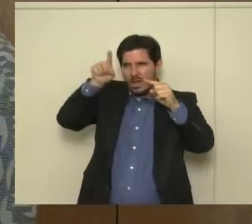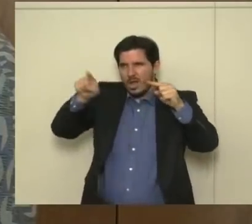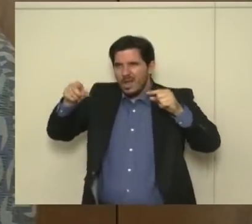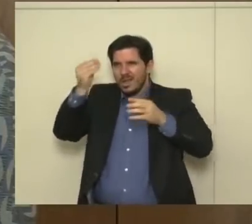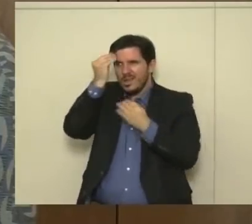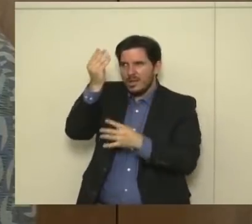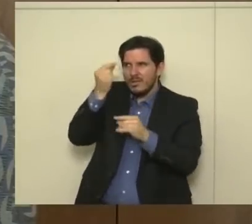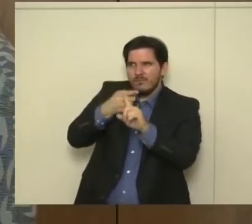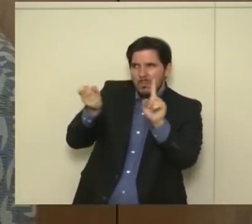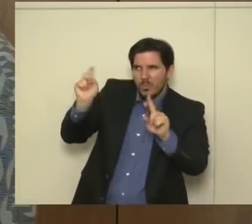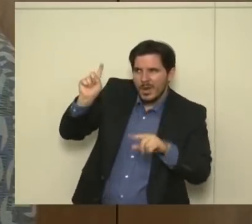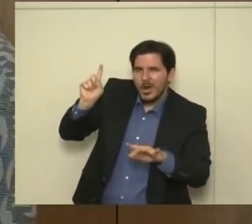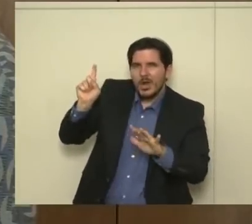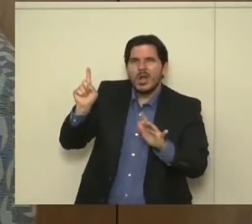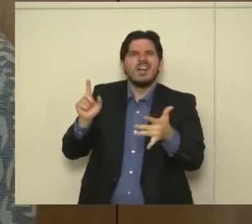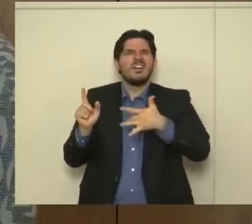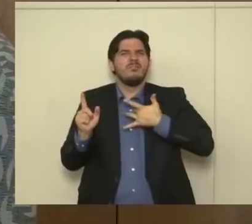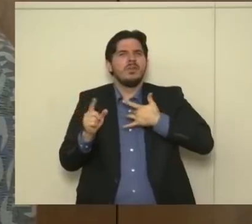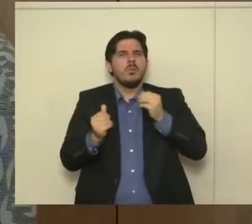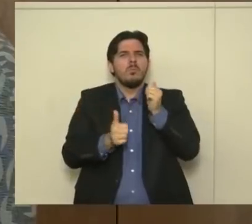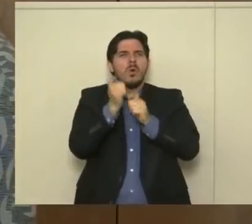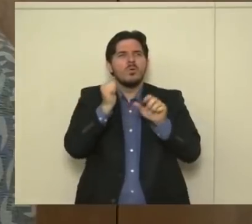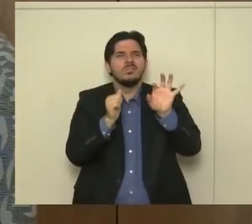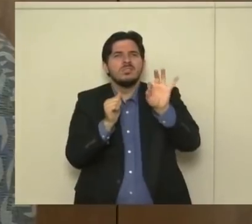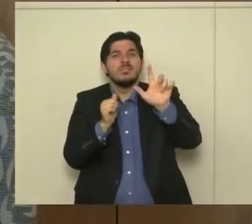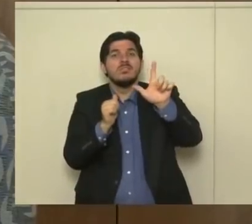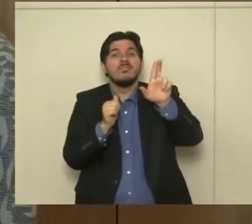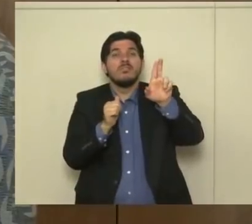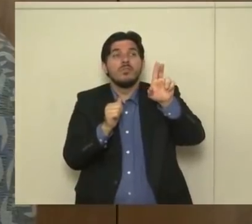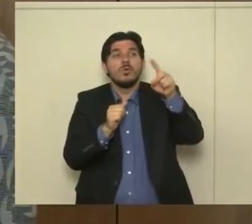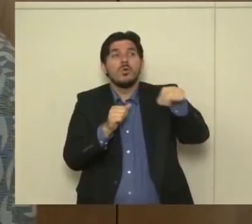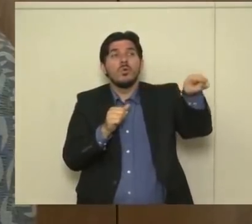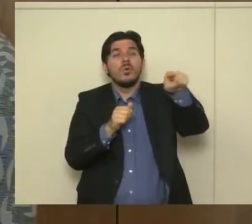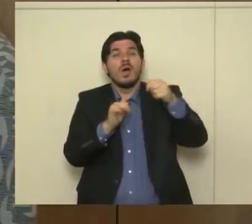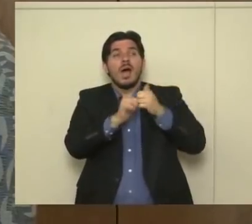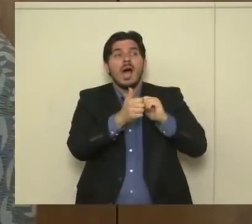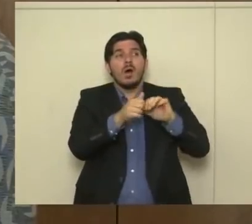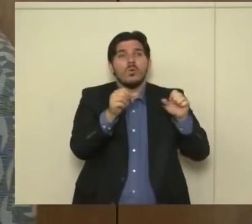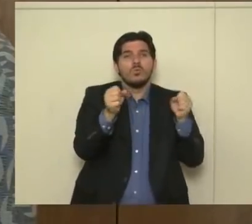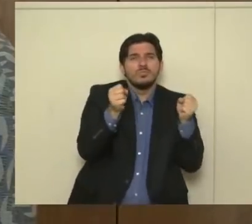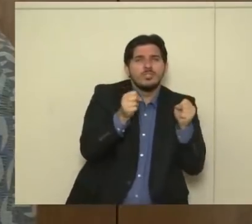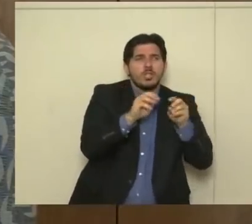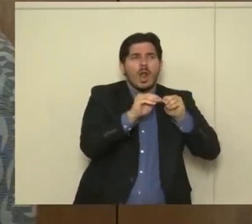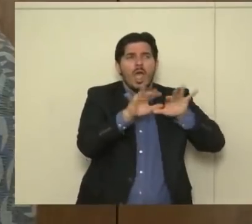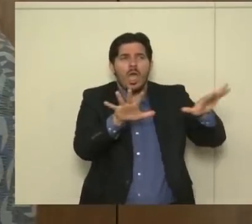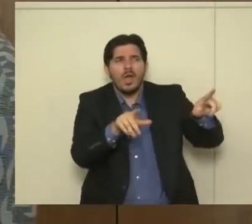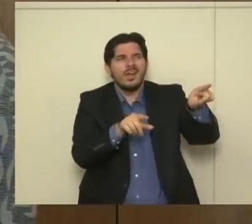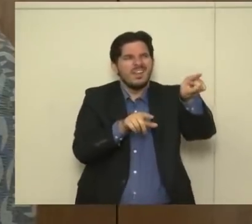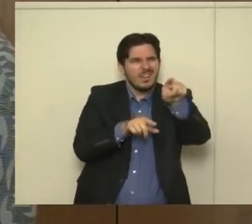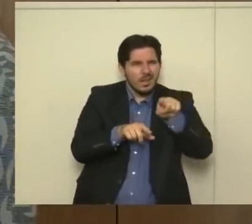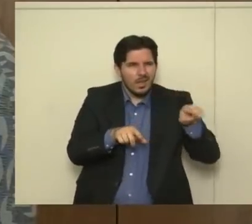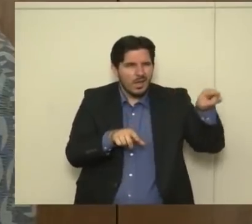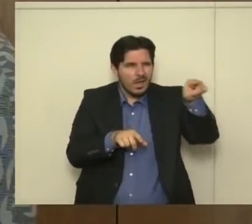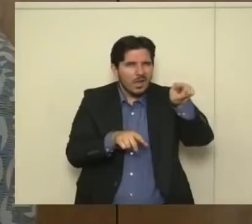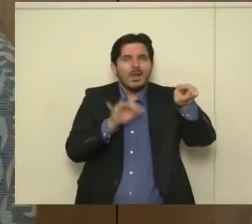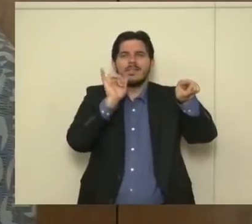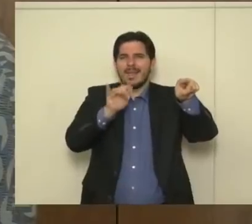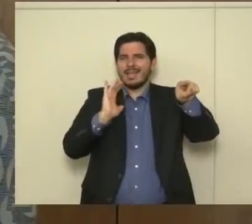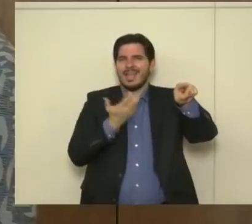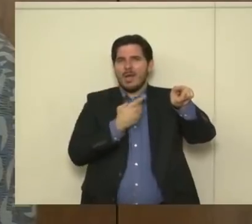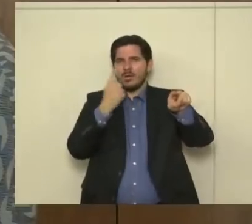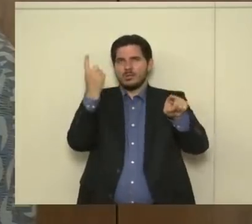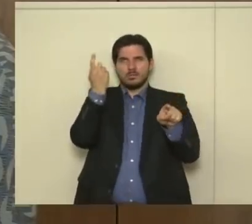in the winter months, and that more of our activities are indoors, right? And so that you have higher rates